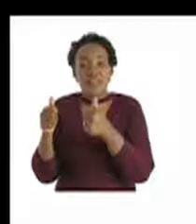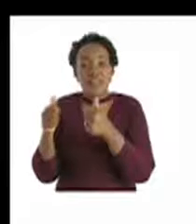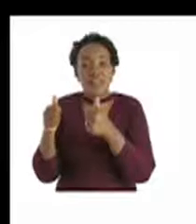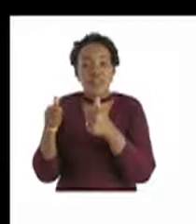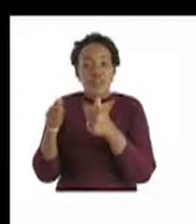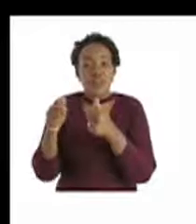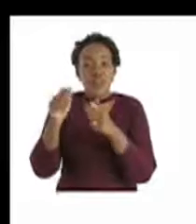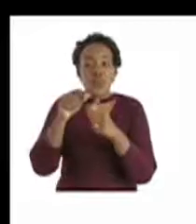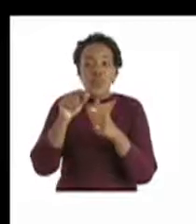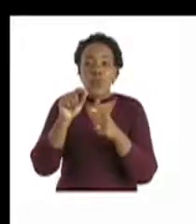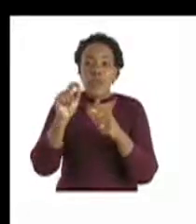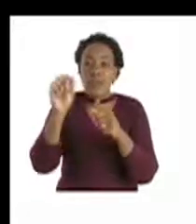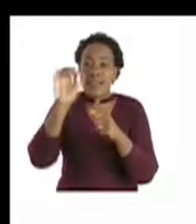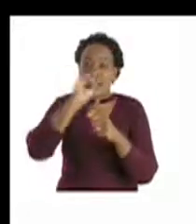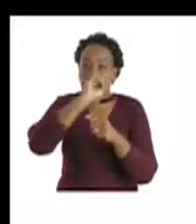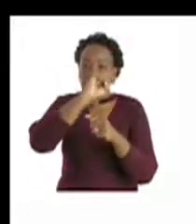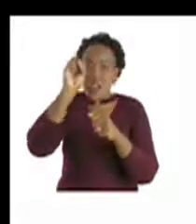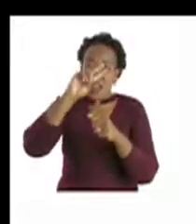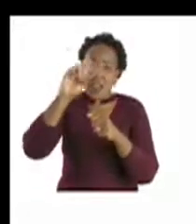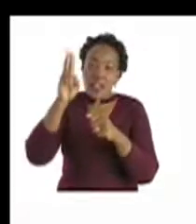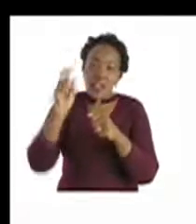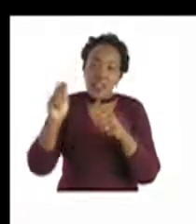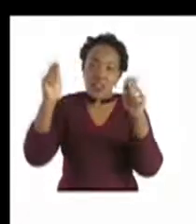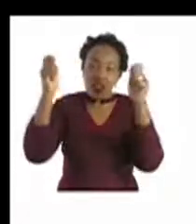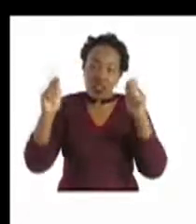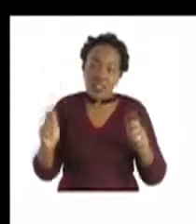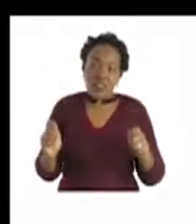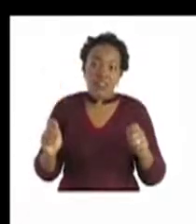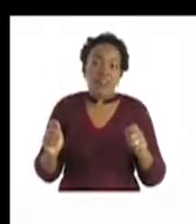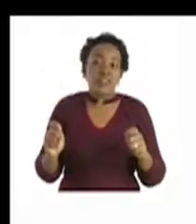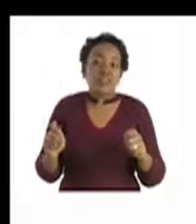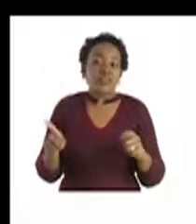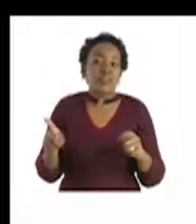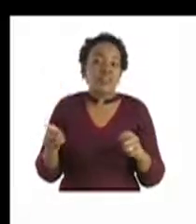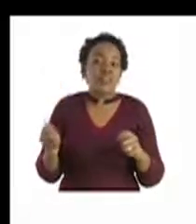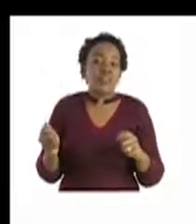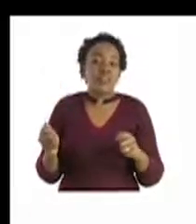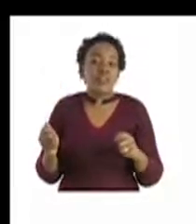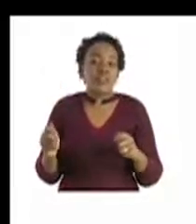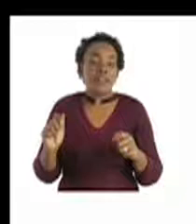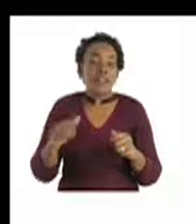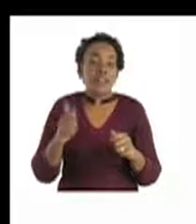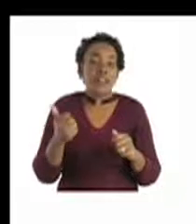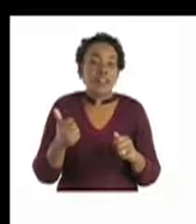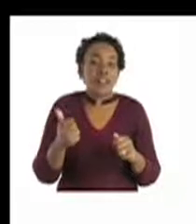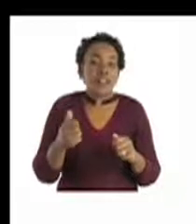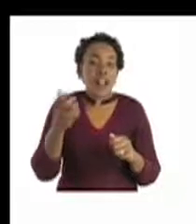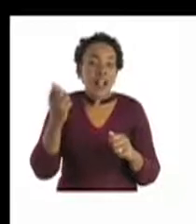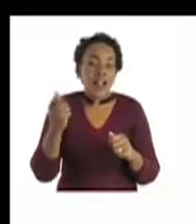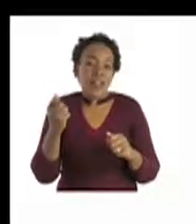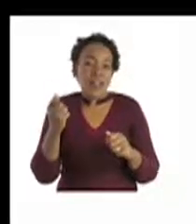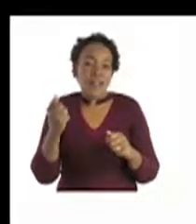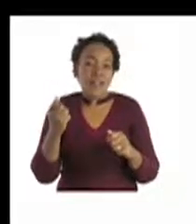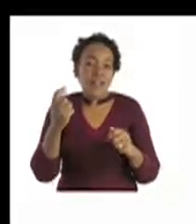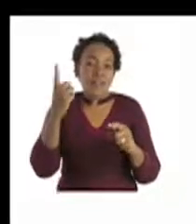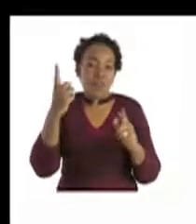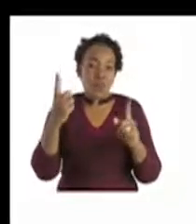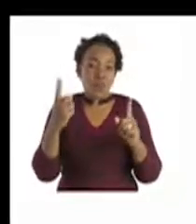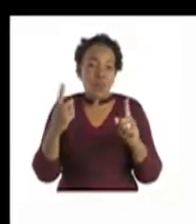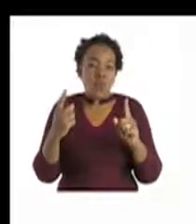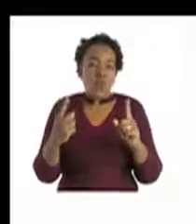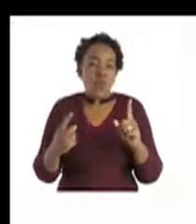it's written shape. Okay, let's do another one. I have 1